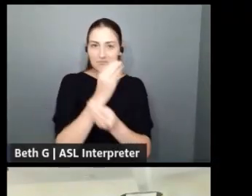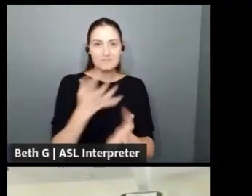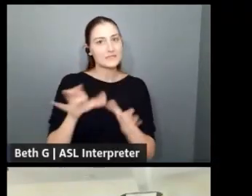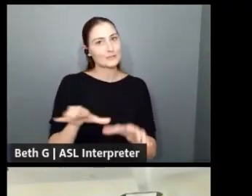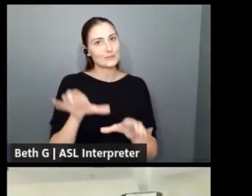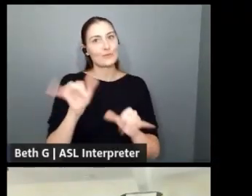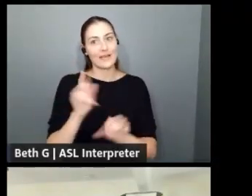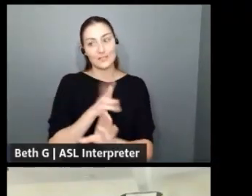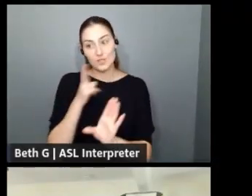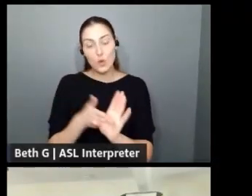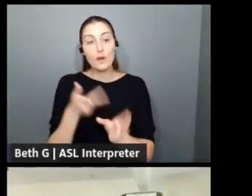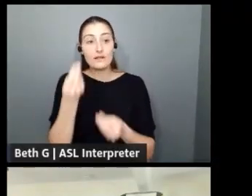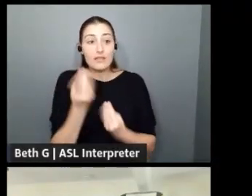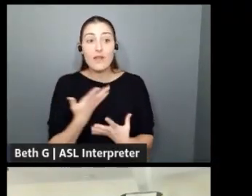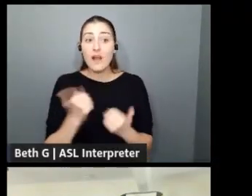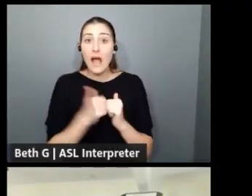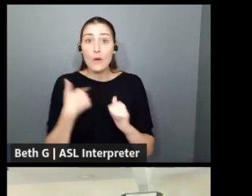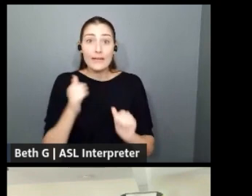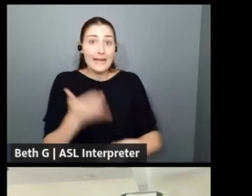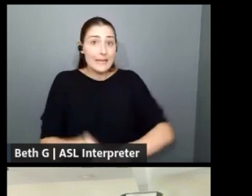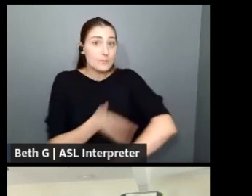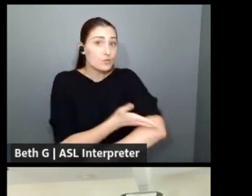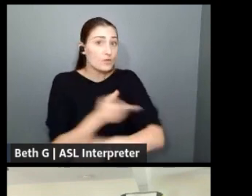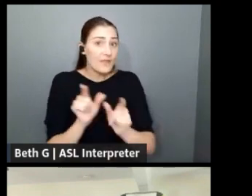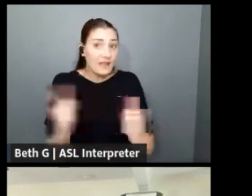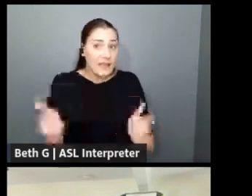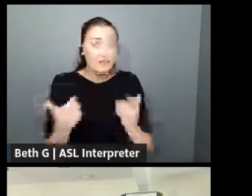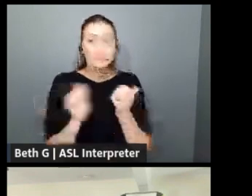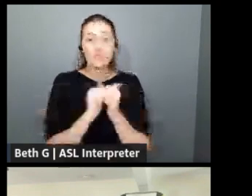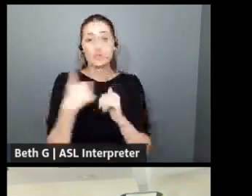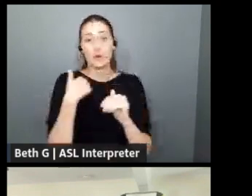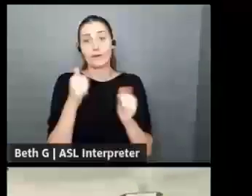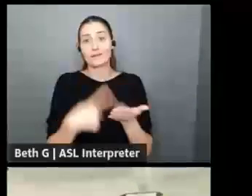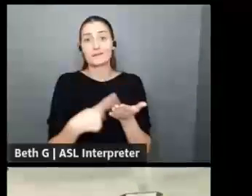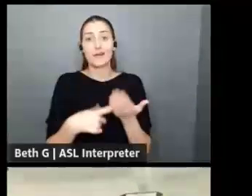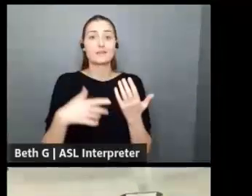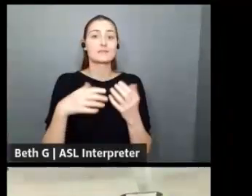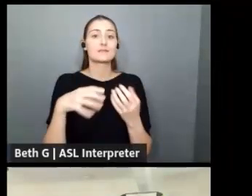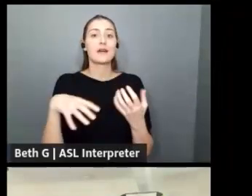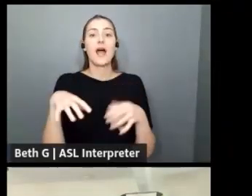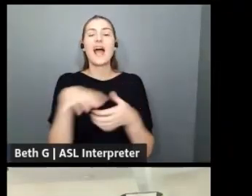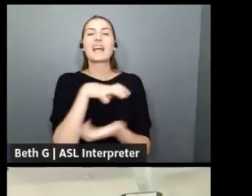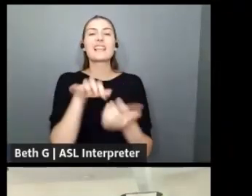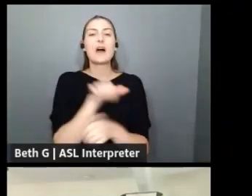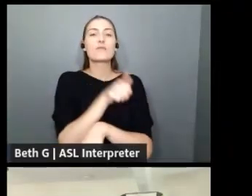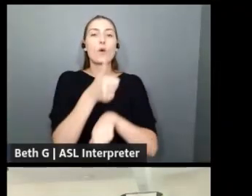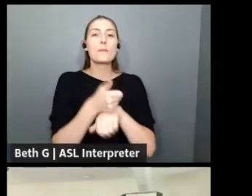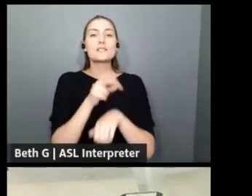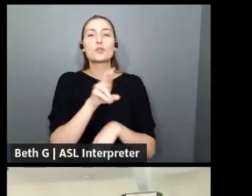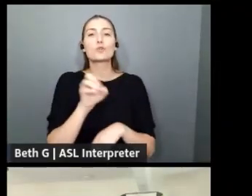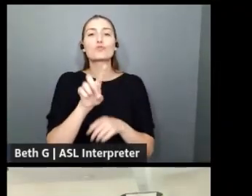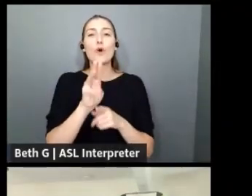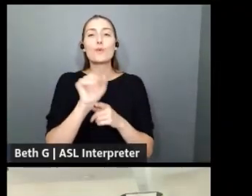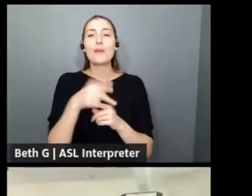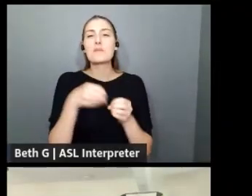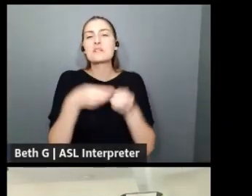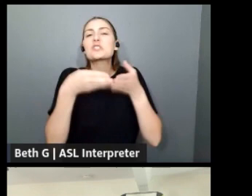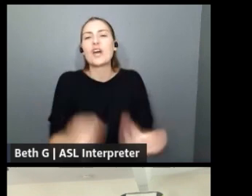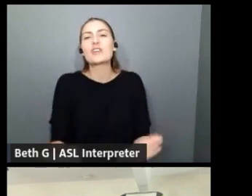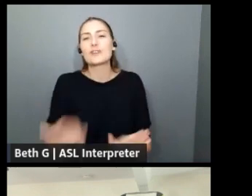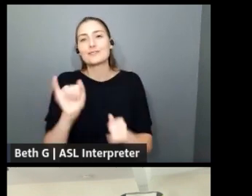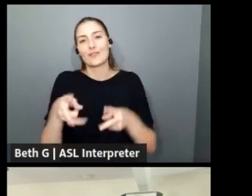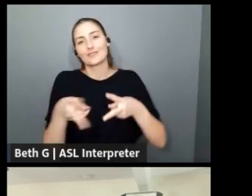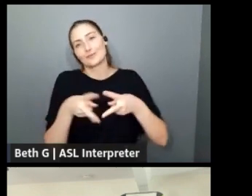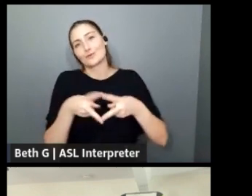that we can improve about the language and just get to know about the CloudFormation language roadmap in general. So yeah, those two are the places I would